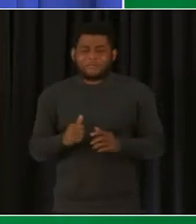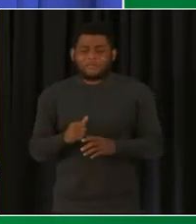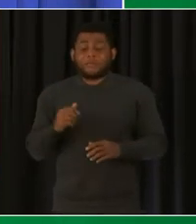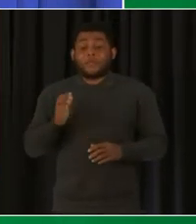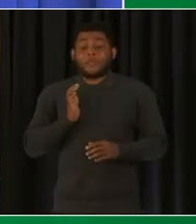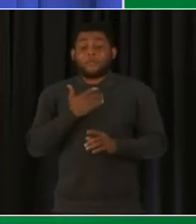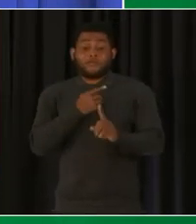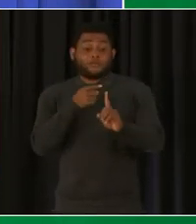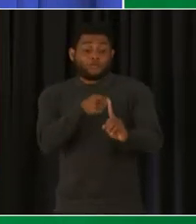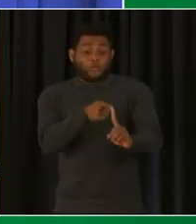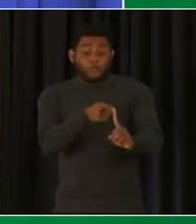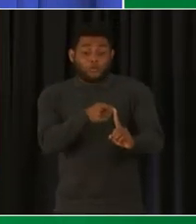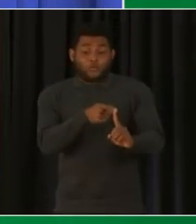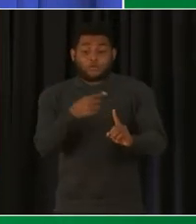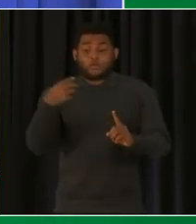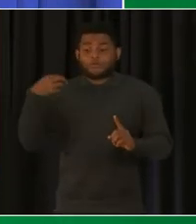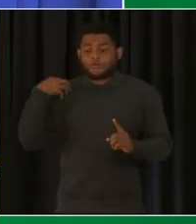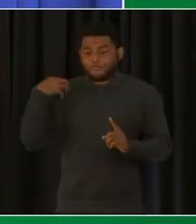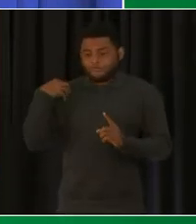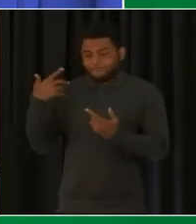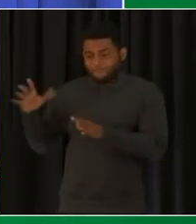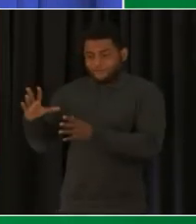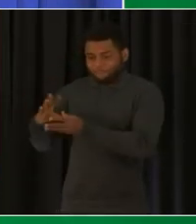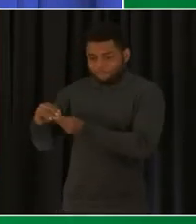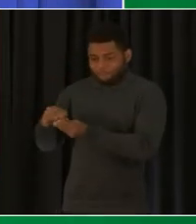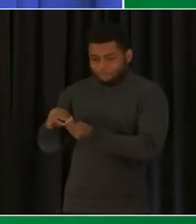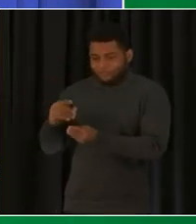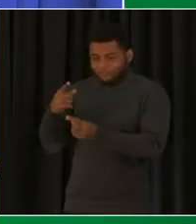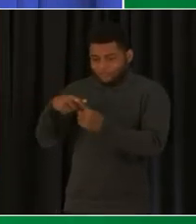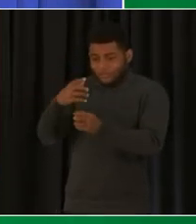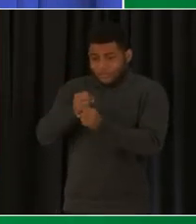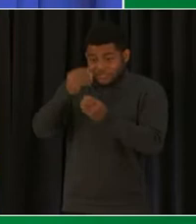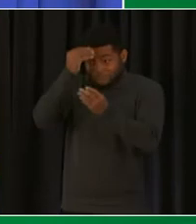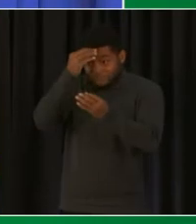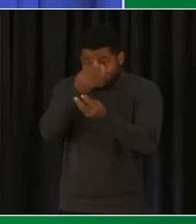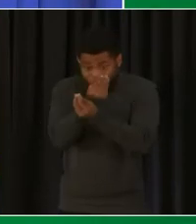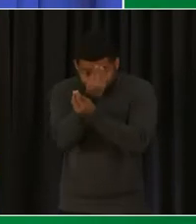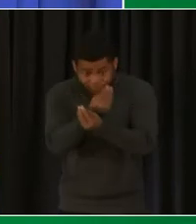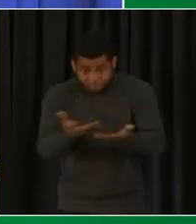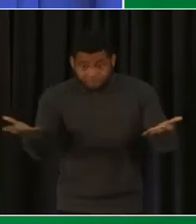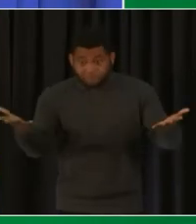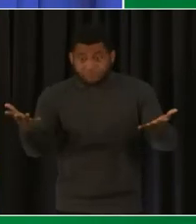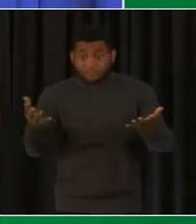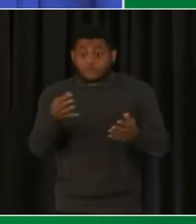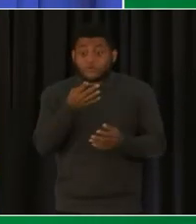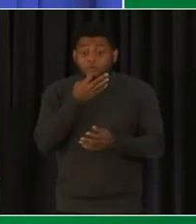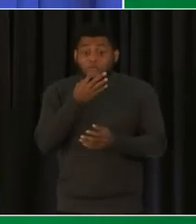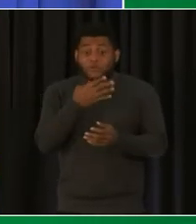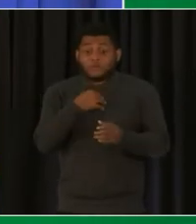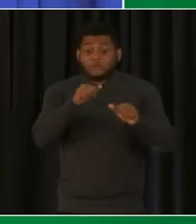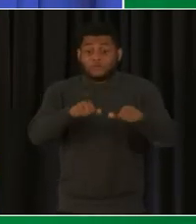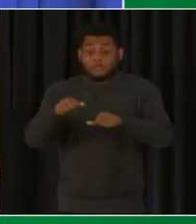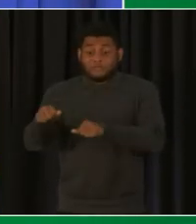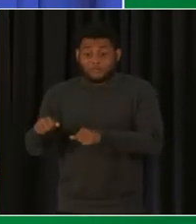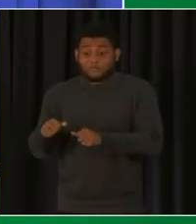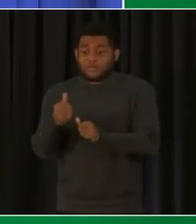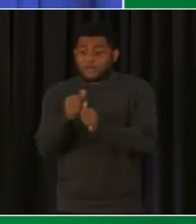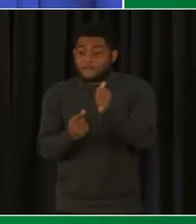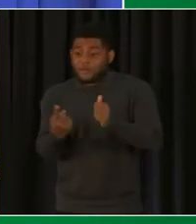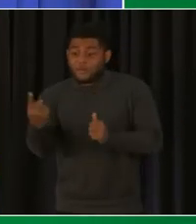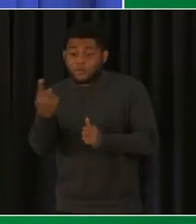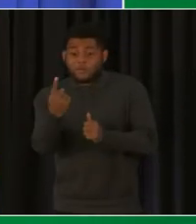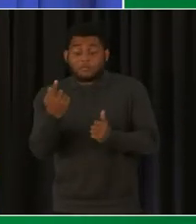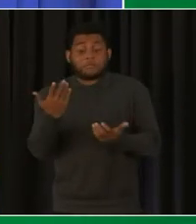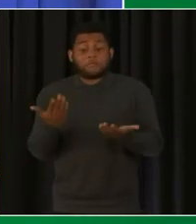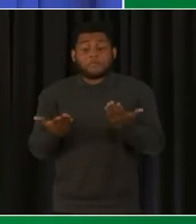our goal is, again, as the Chancellor pointed out, to get information as quickly as possible to impacted folks, including close